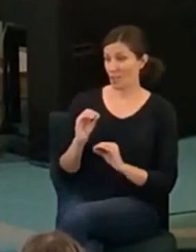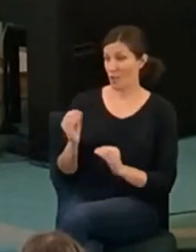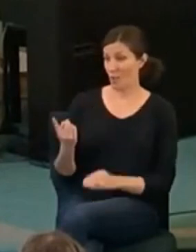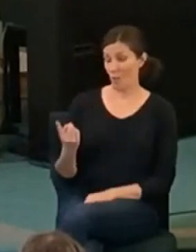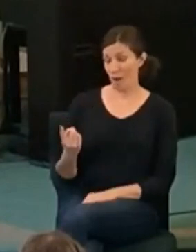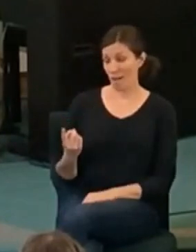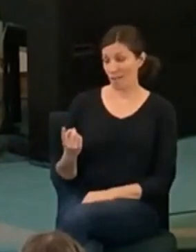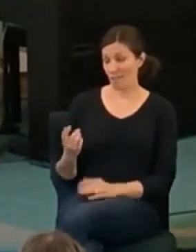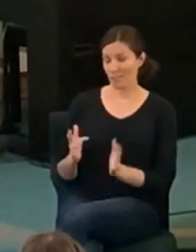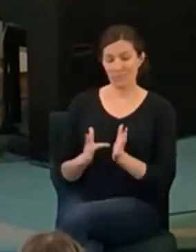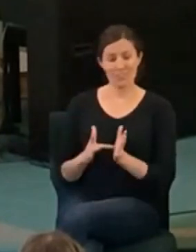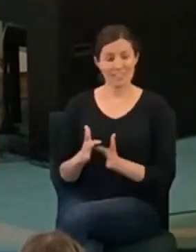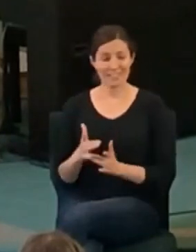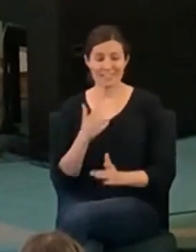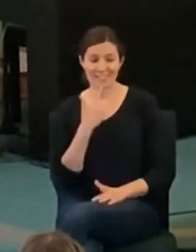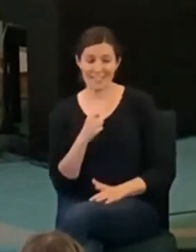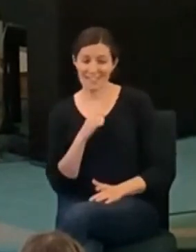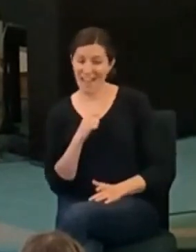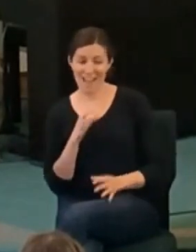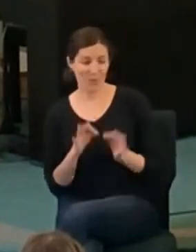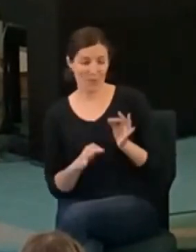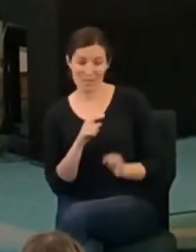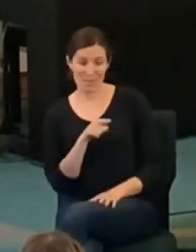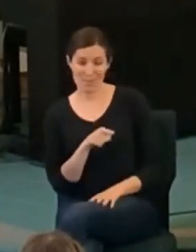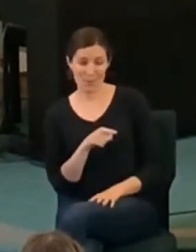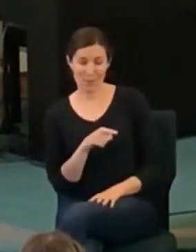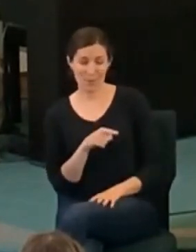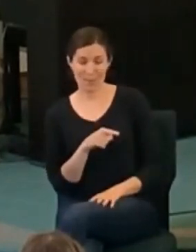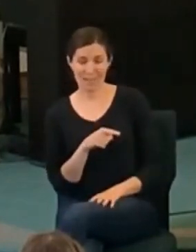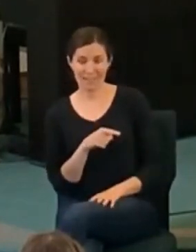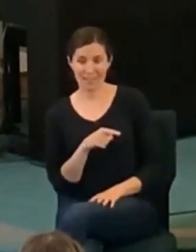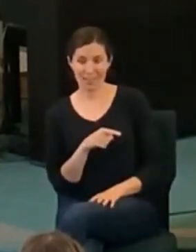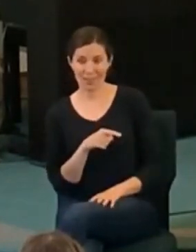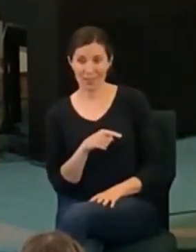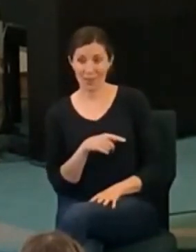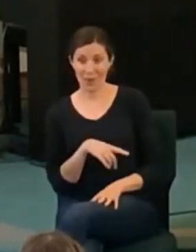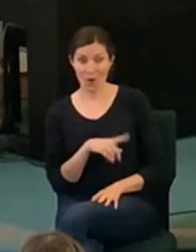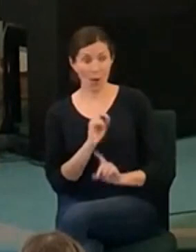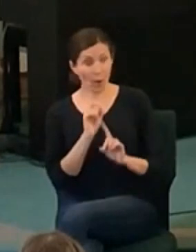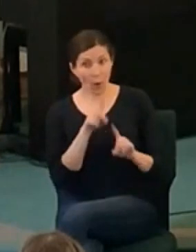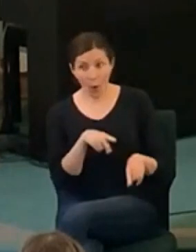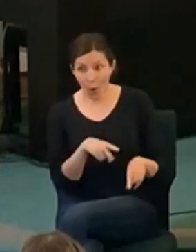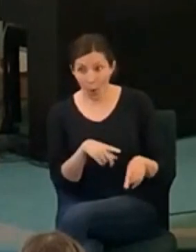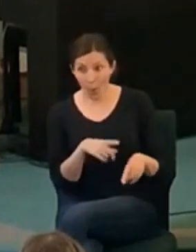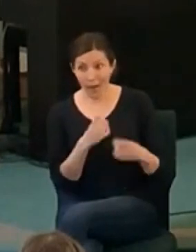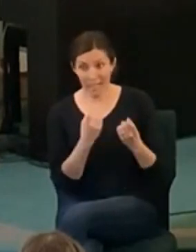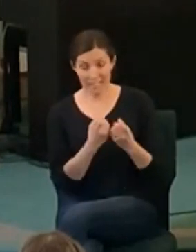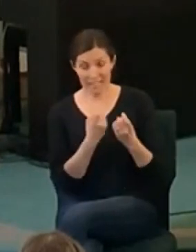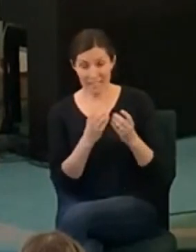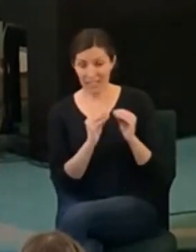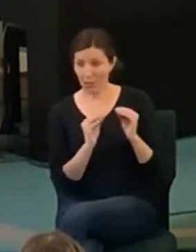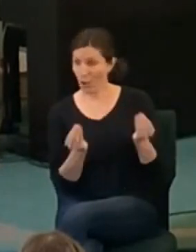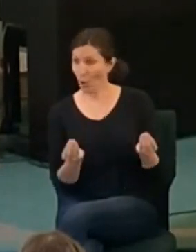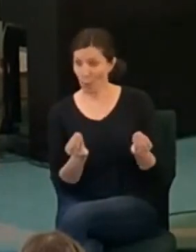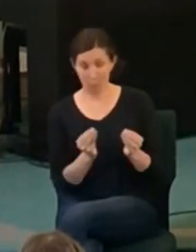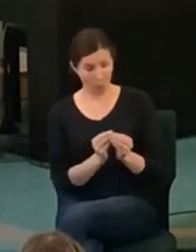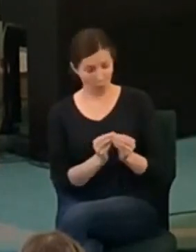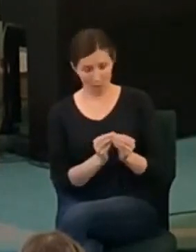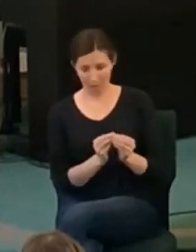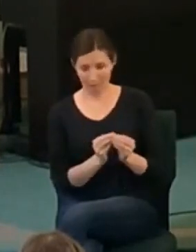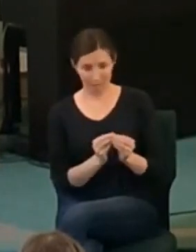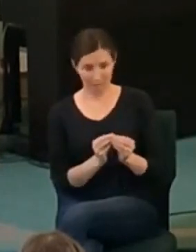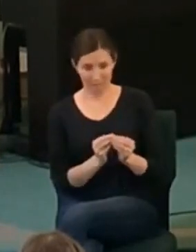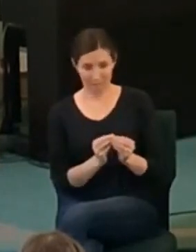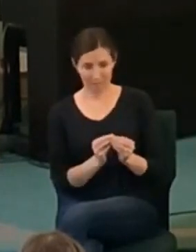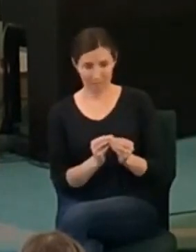The accusers leave, but the accused is still left there, the woman. And Jesus asks her, "Where are they? Did no